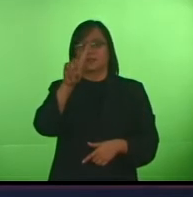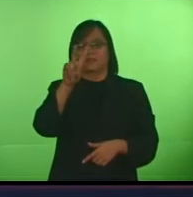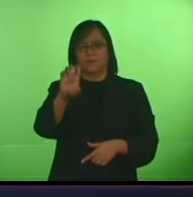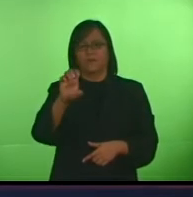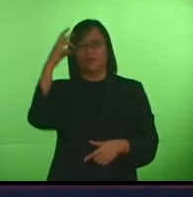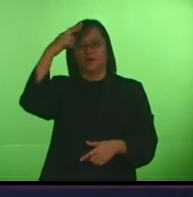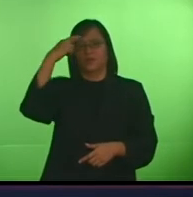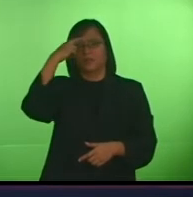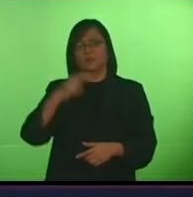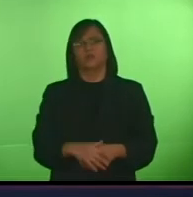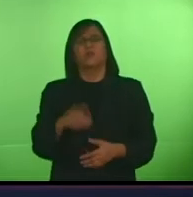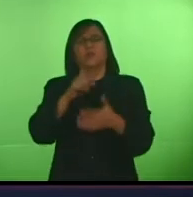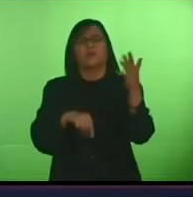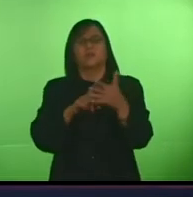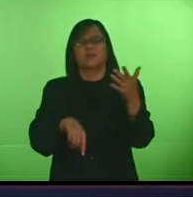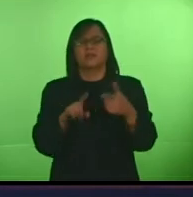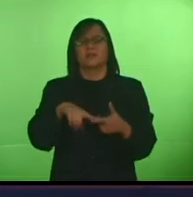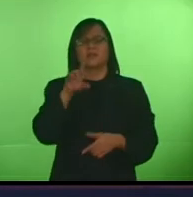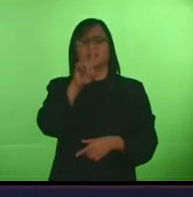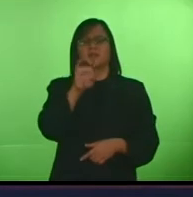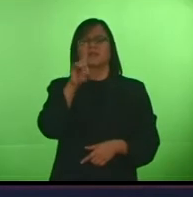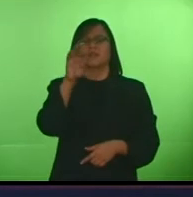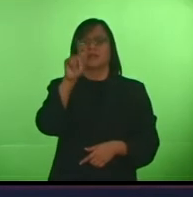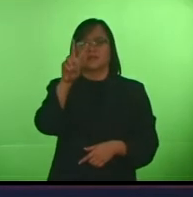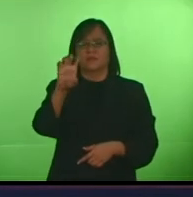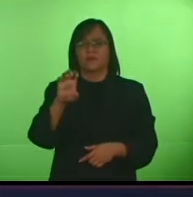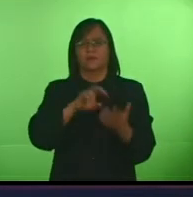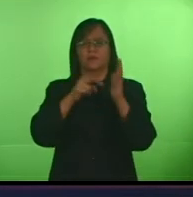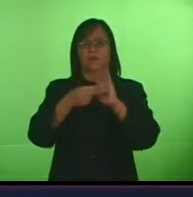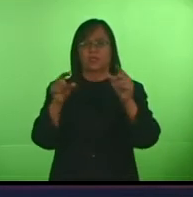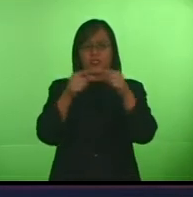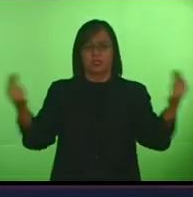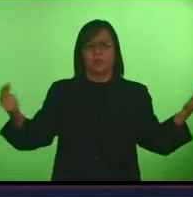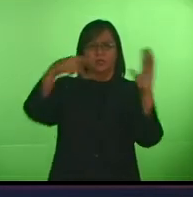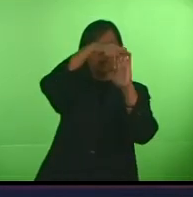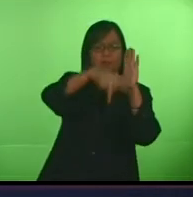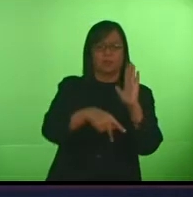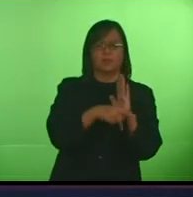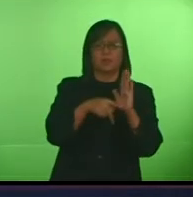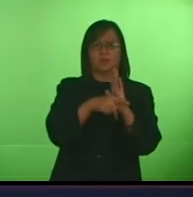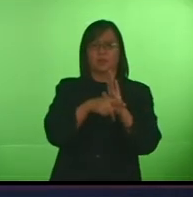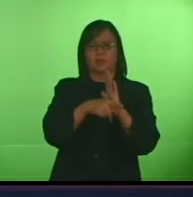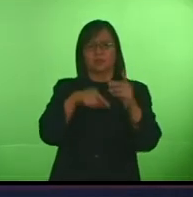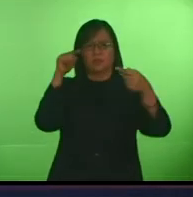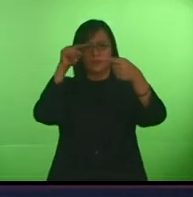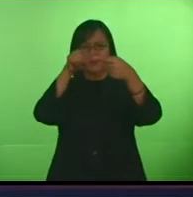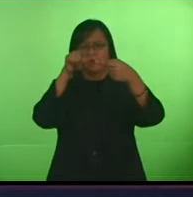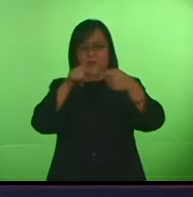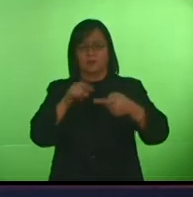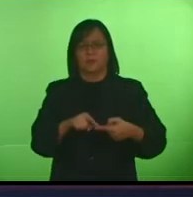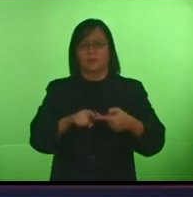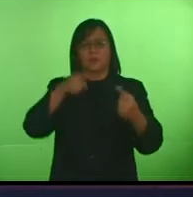Now, what is deductive reasoning? Deductive reasoning is a general principle that draws a specific conclusion from